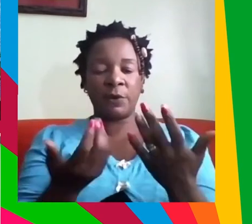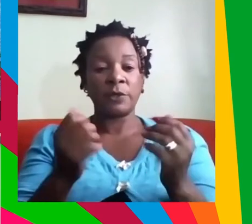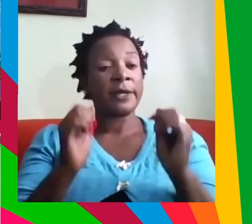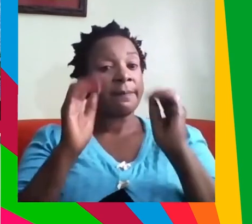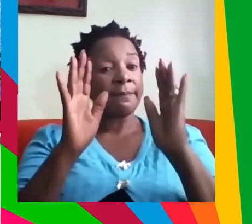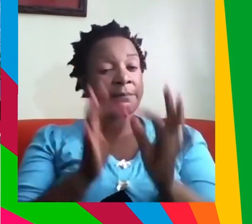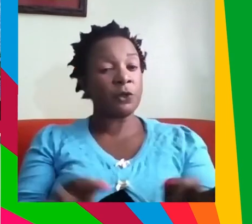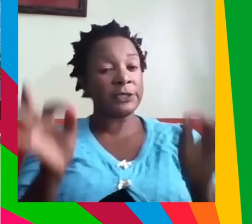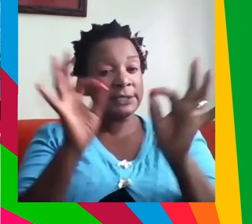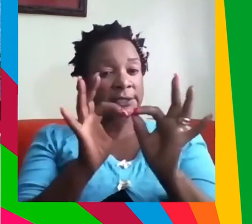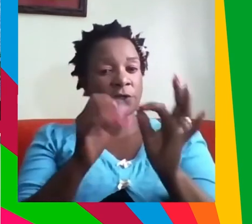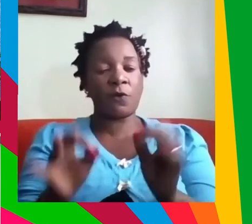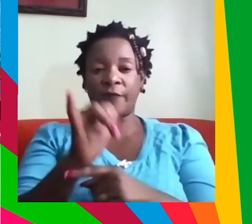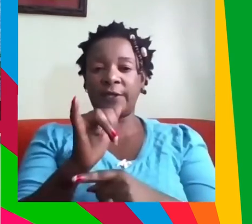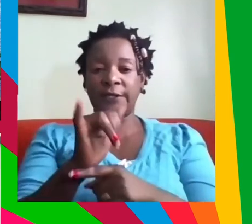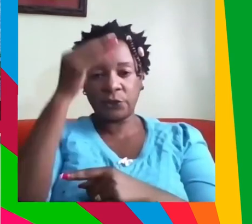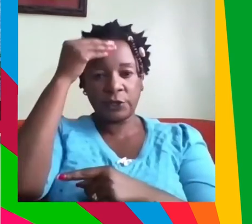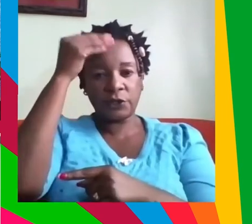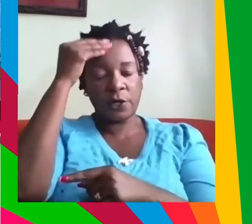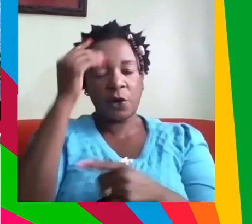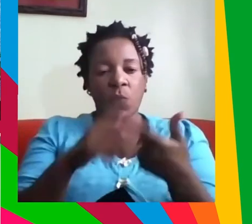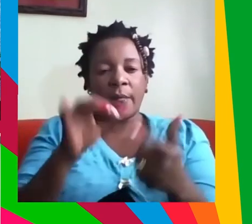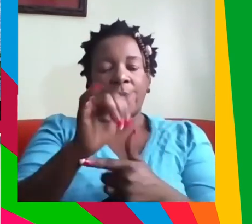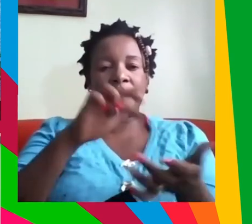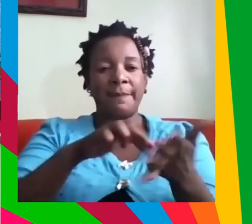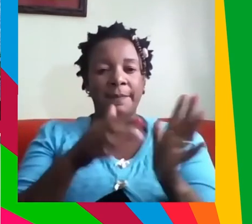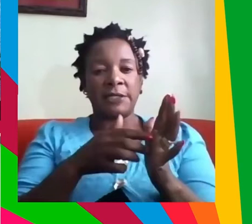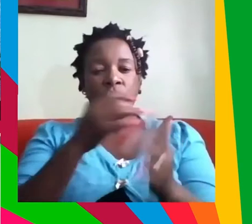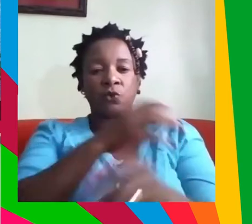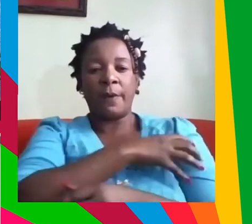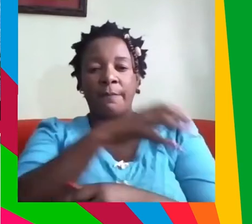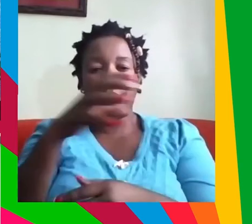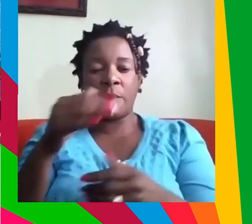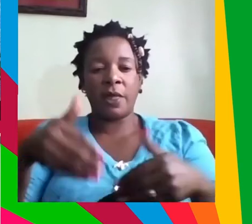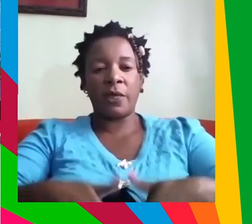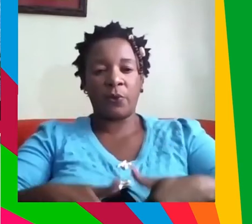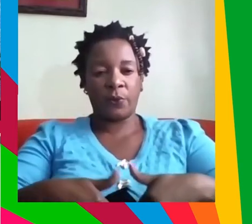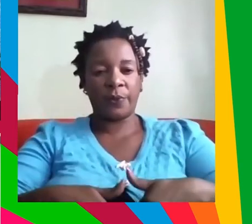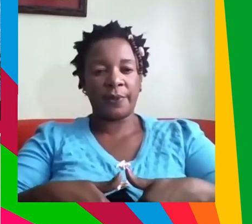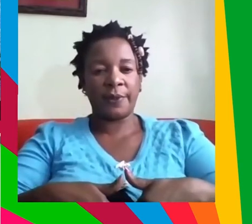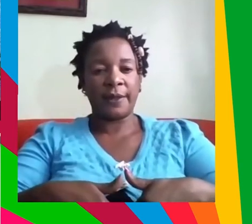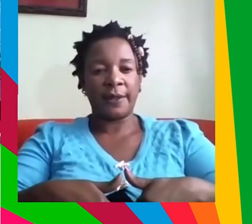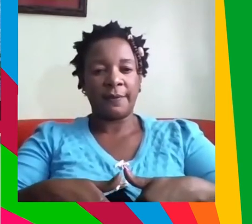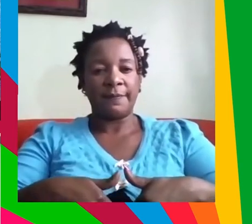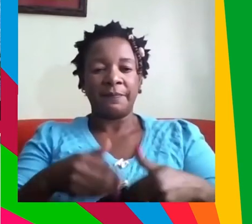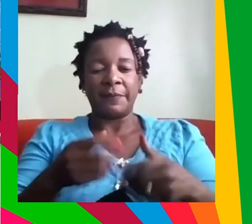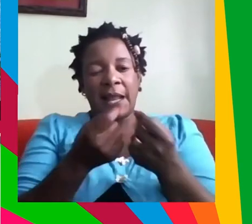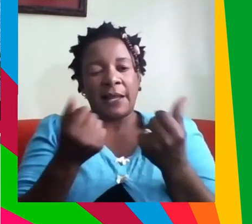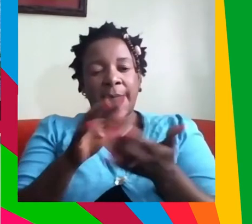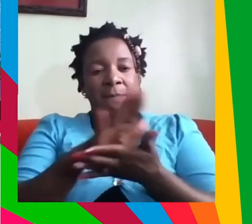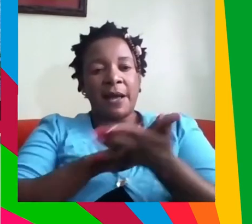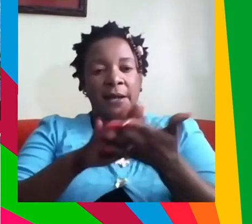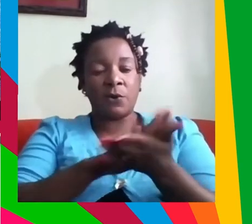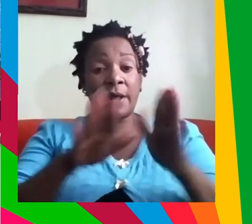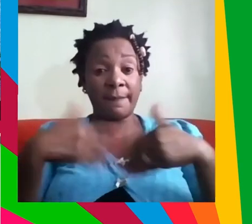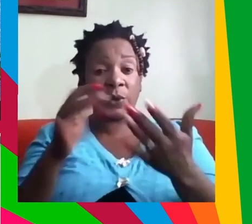of creative education and what it means to empower young people. I'll give you a little bit of background on Canon. We operate